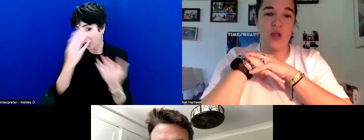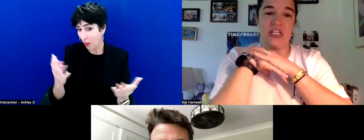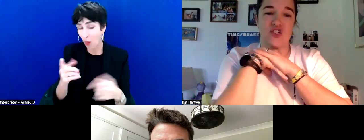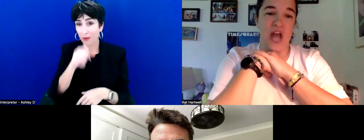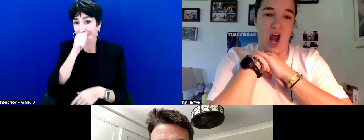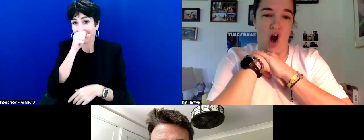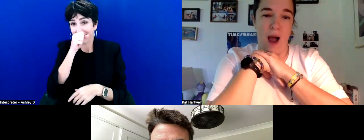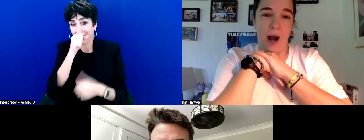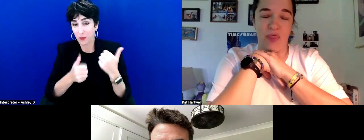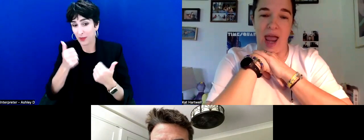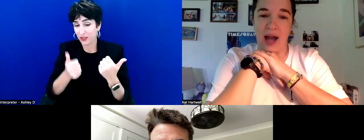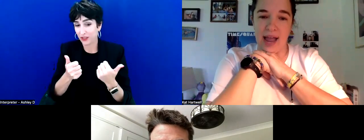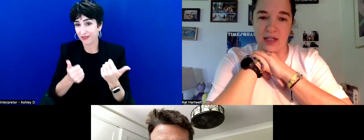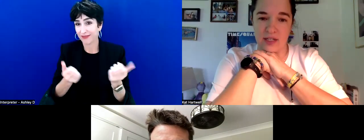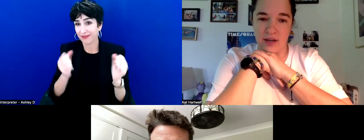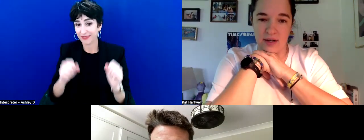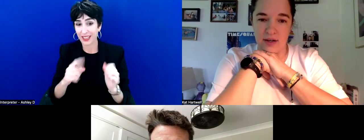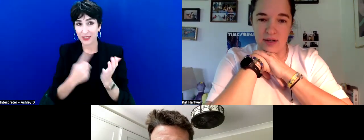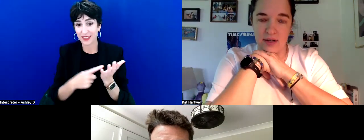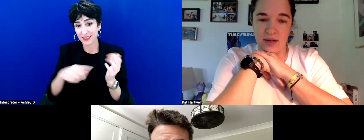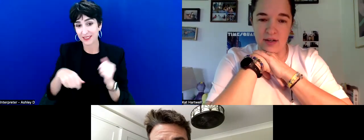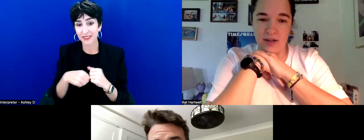can't really share about that yet?